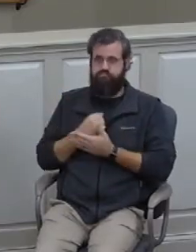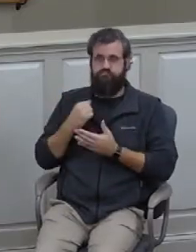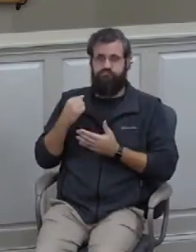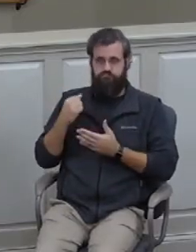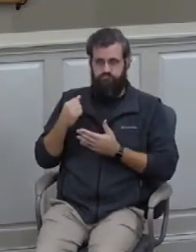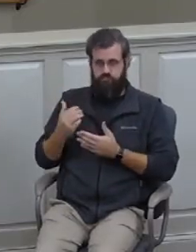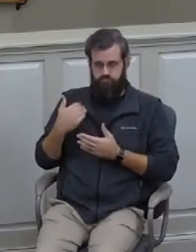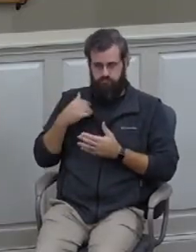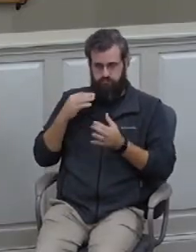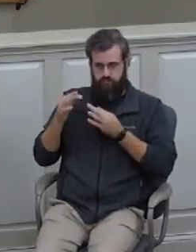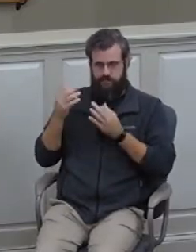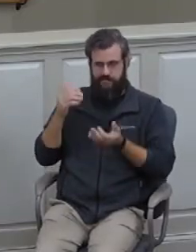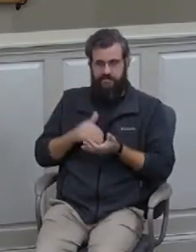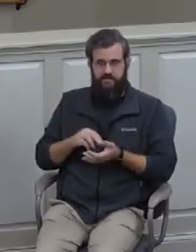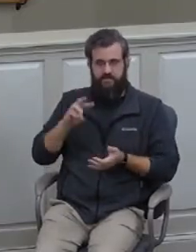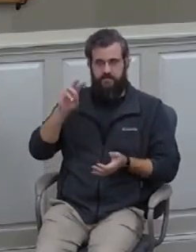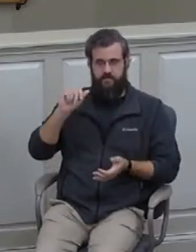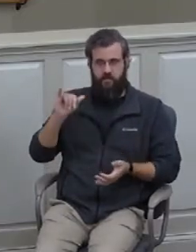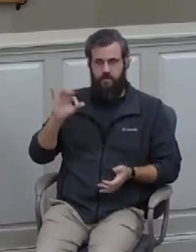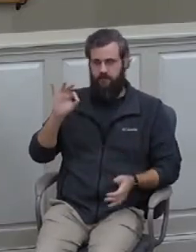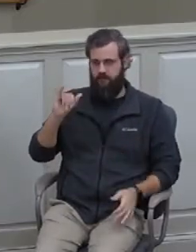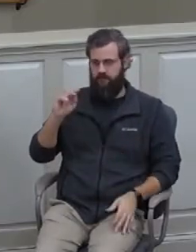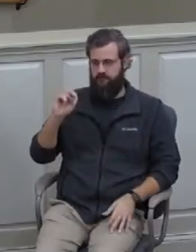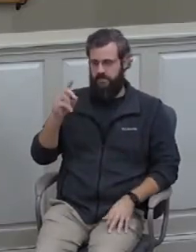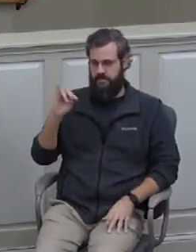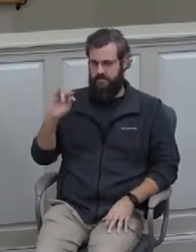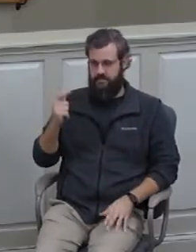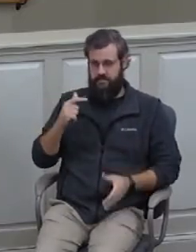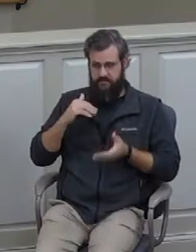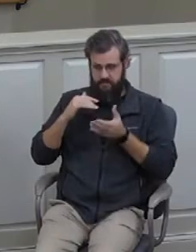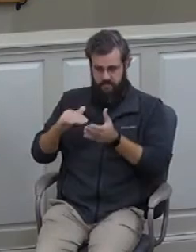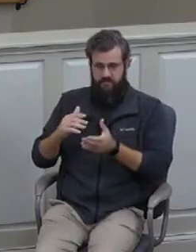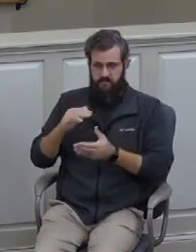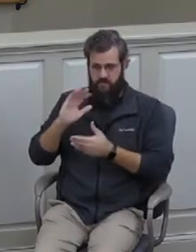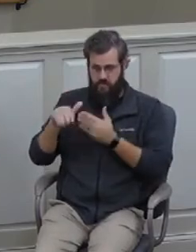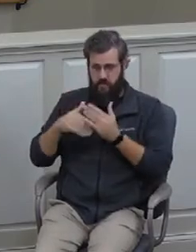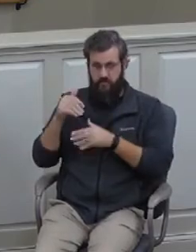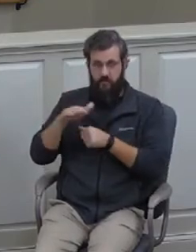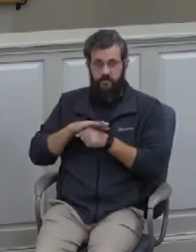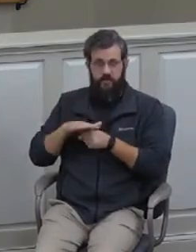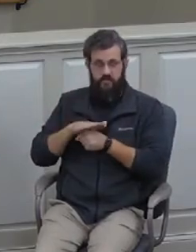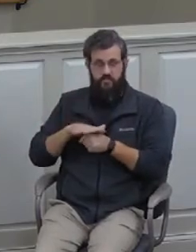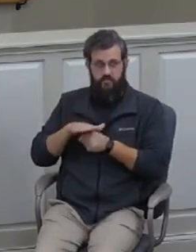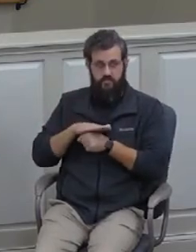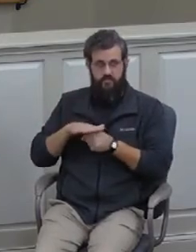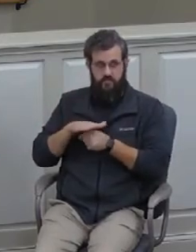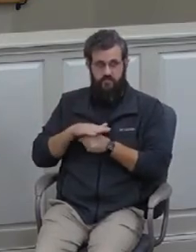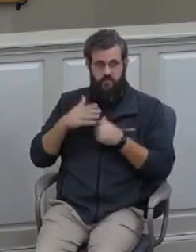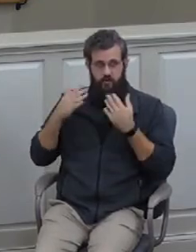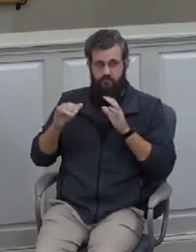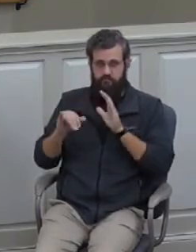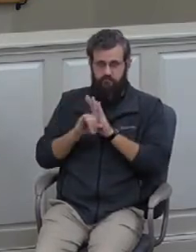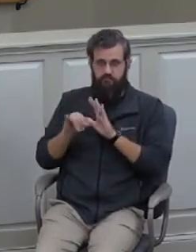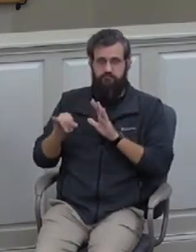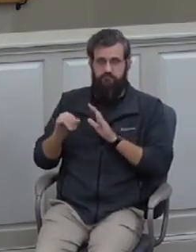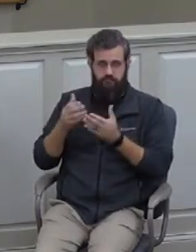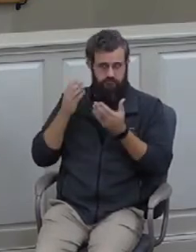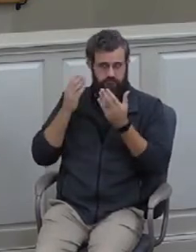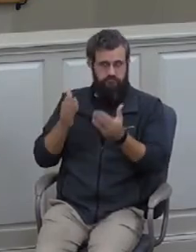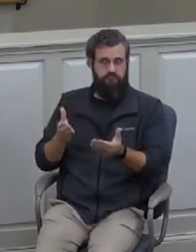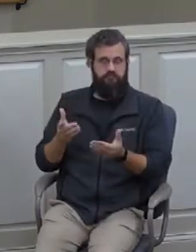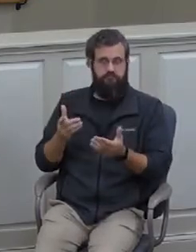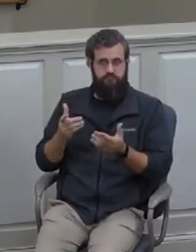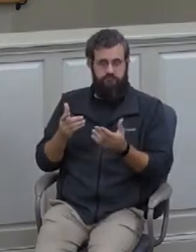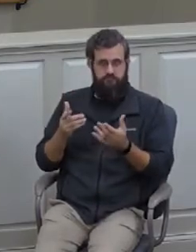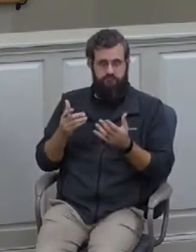of our wayfinding study some time ago, because I think all of those locations were identified and recommended and